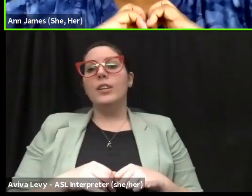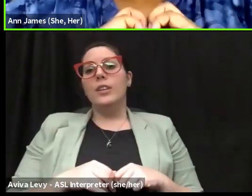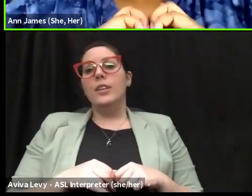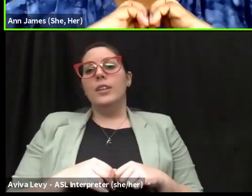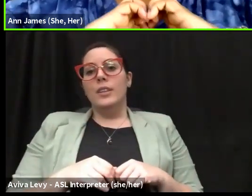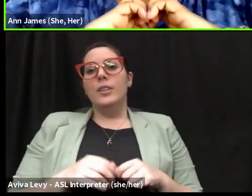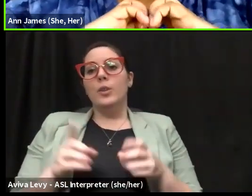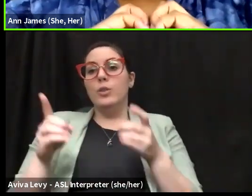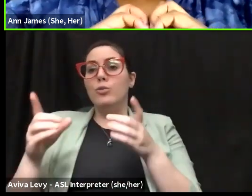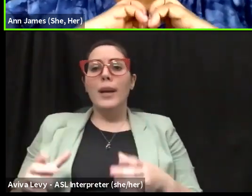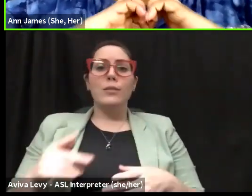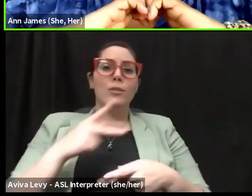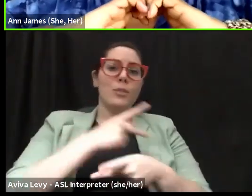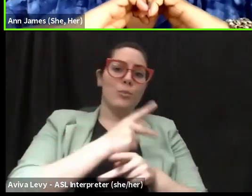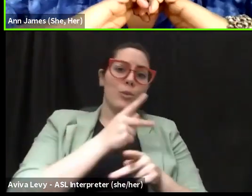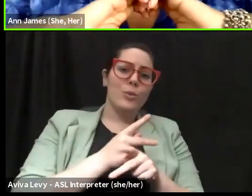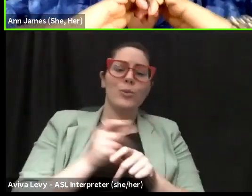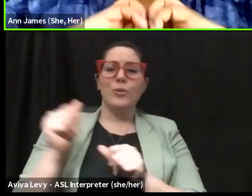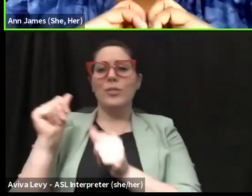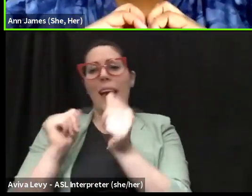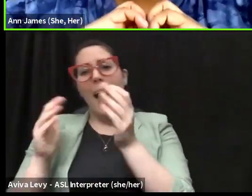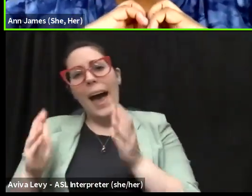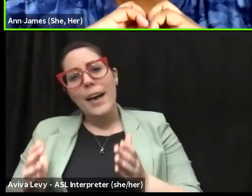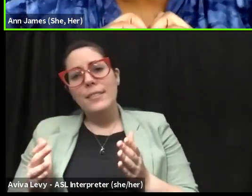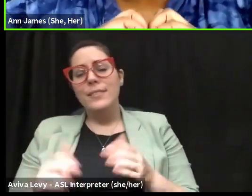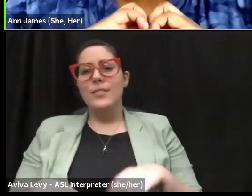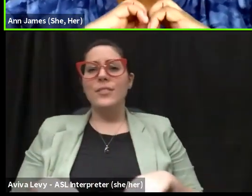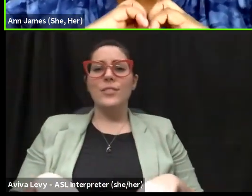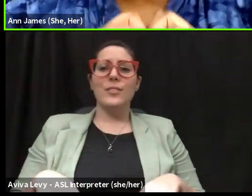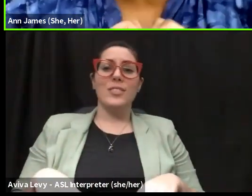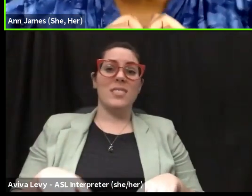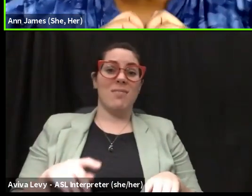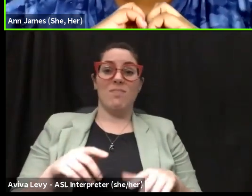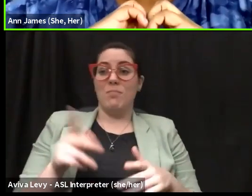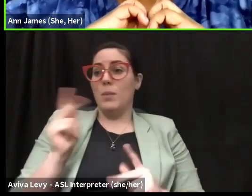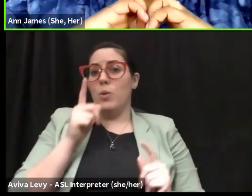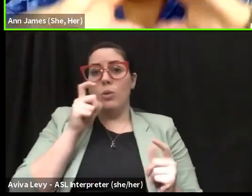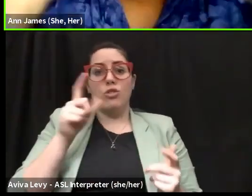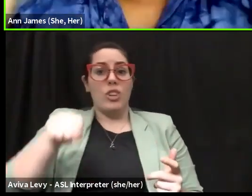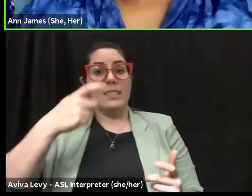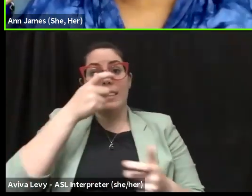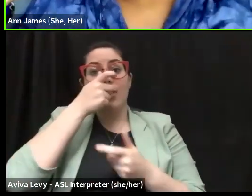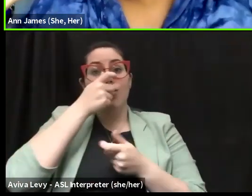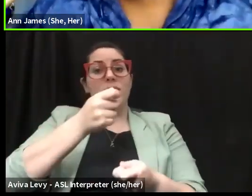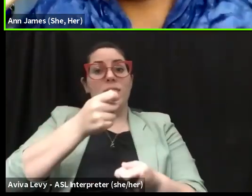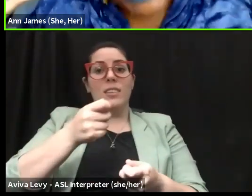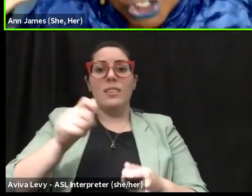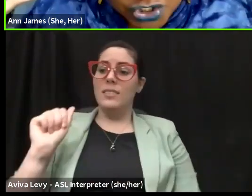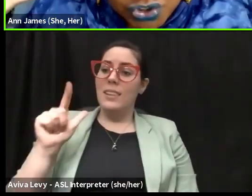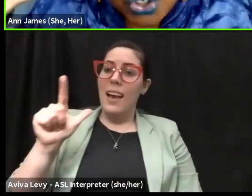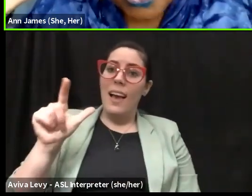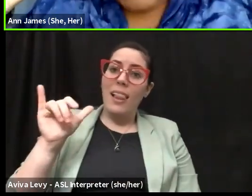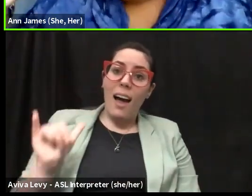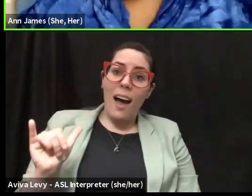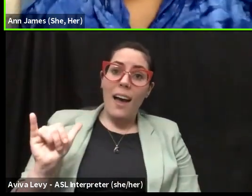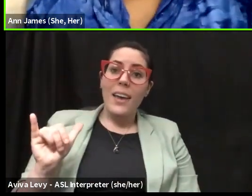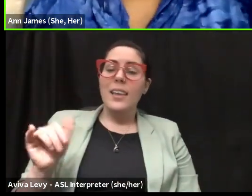Directors, producers, actors, interested people, allies, all of our